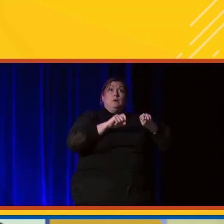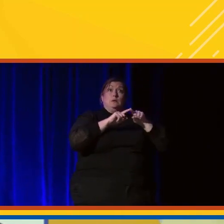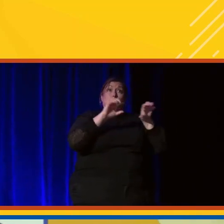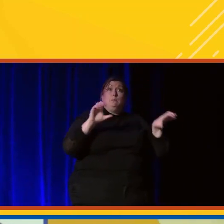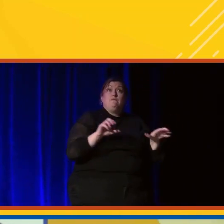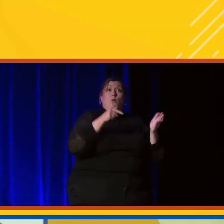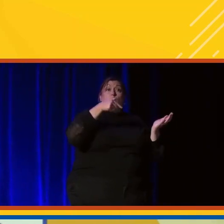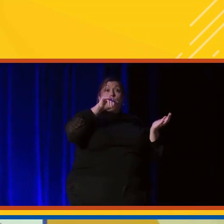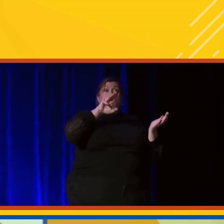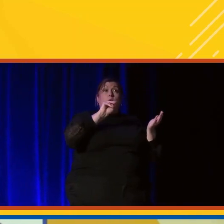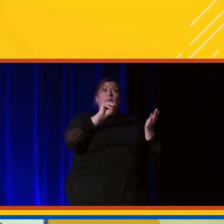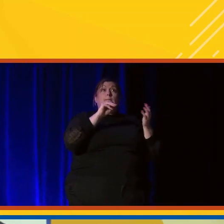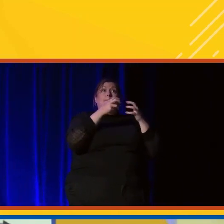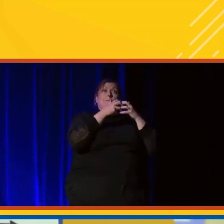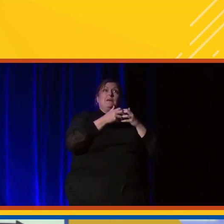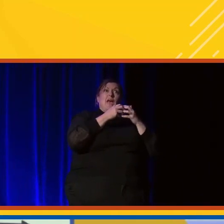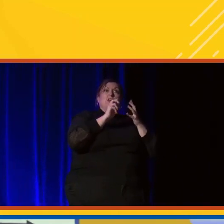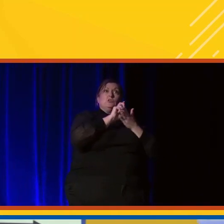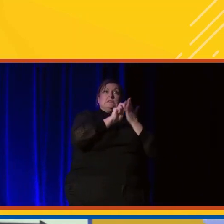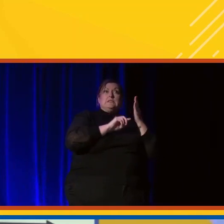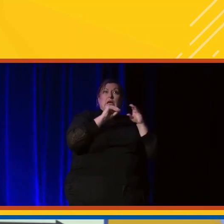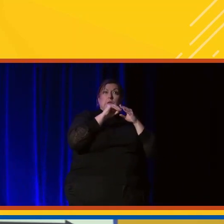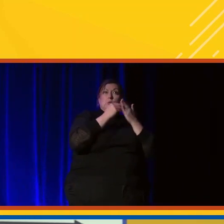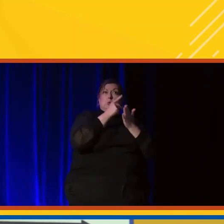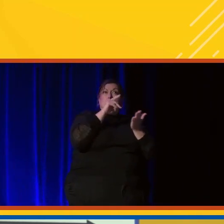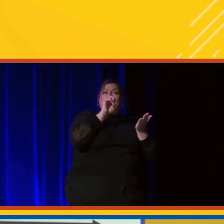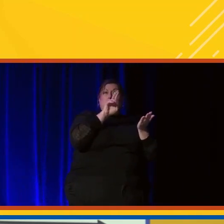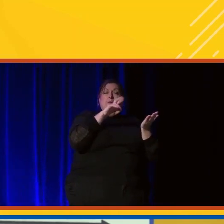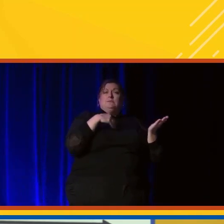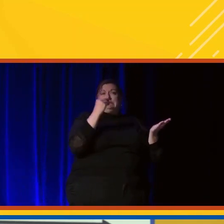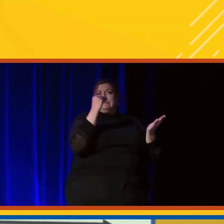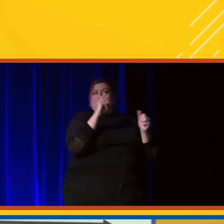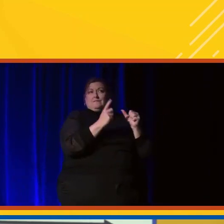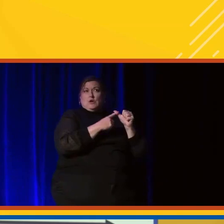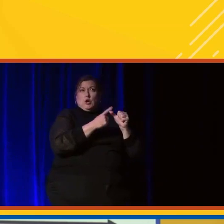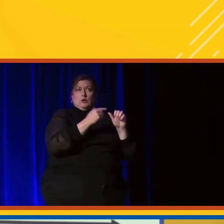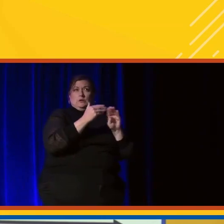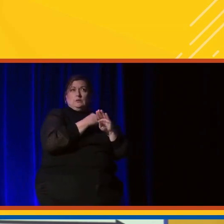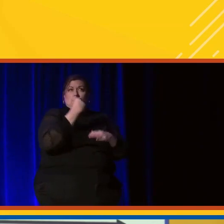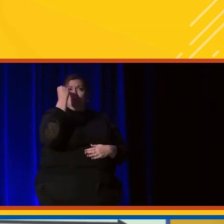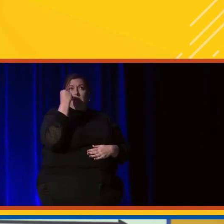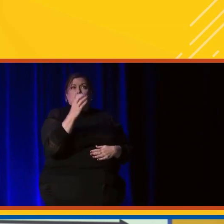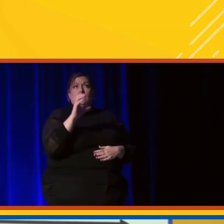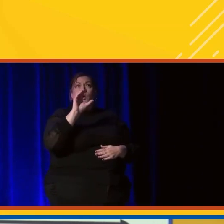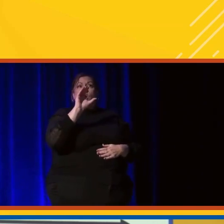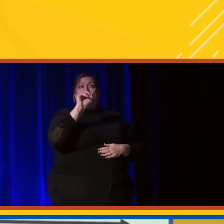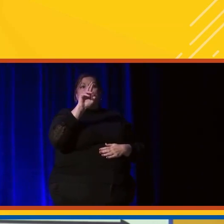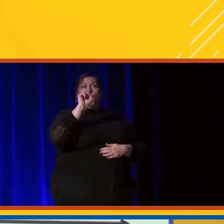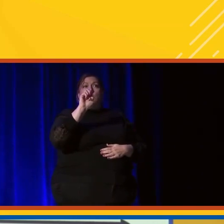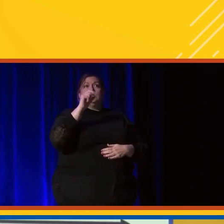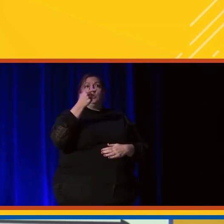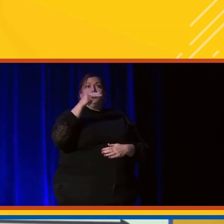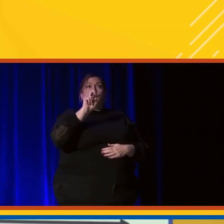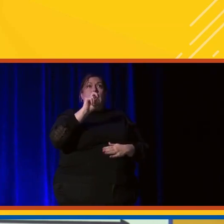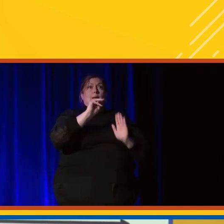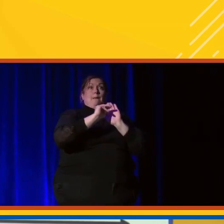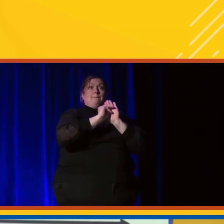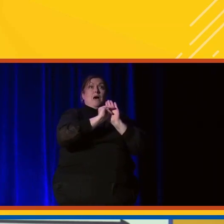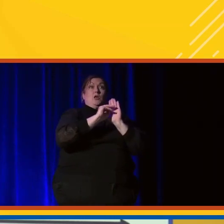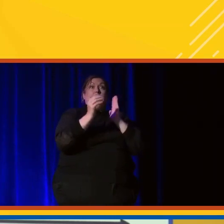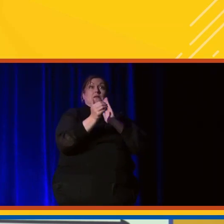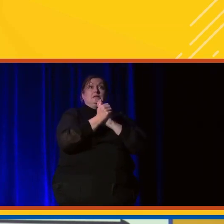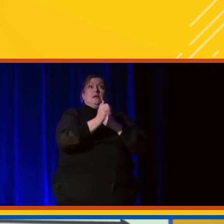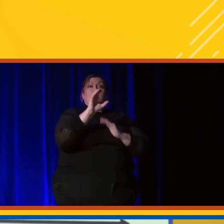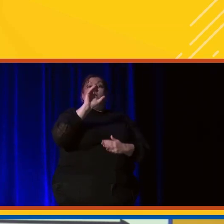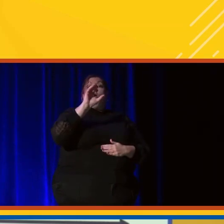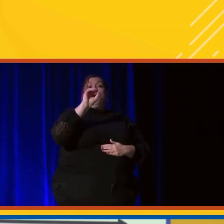perform quantum mechanical design in new polymers? I first have to tell you something about a coarse-grained model. My group does a modeling technique